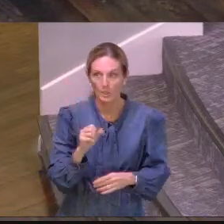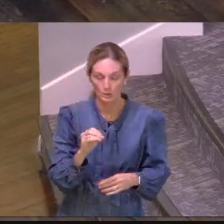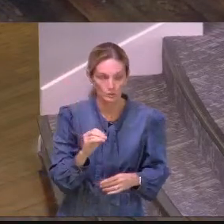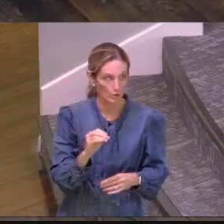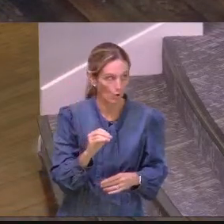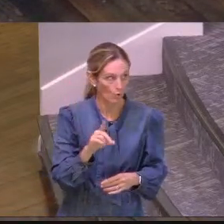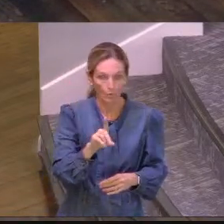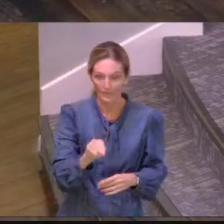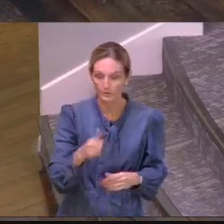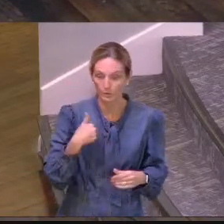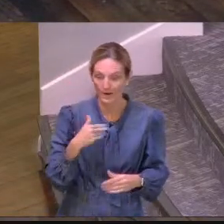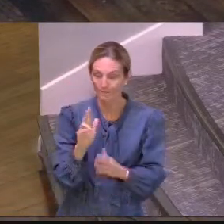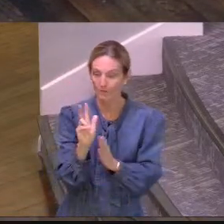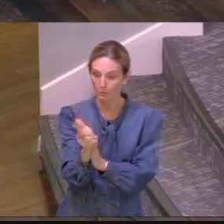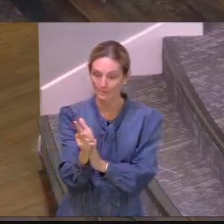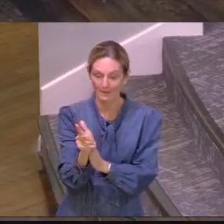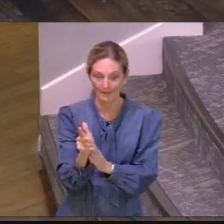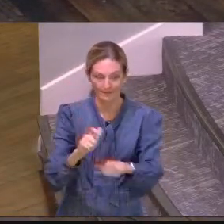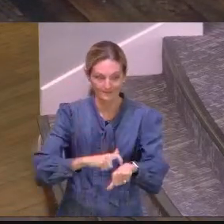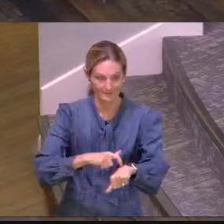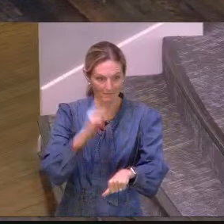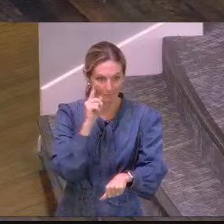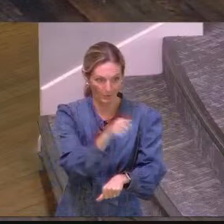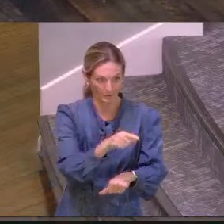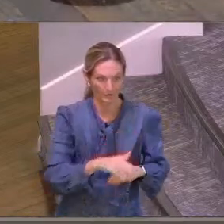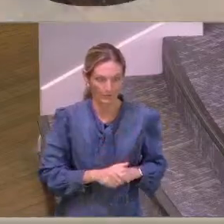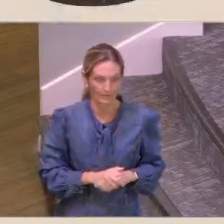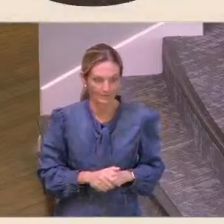do have a 3-minute timer for you to address the board.